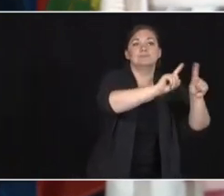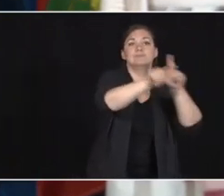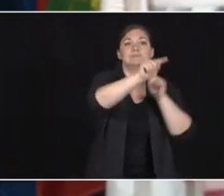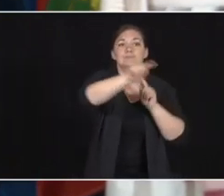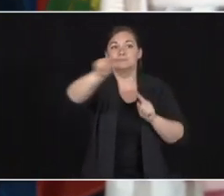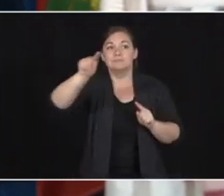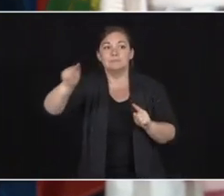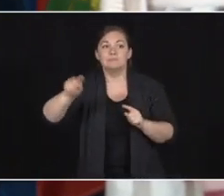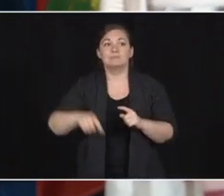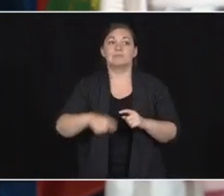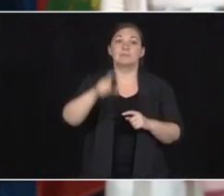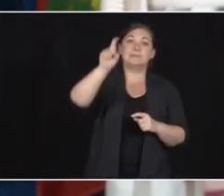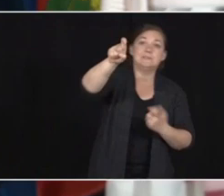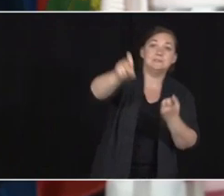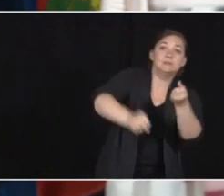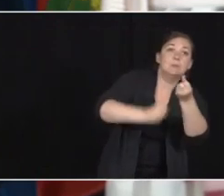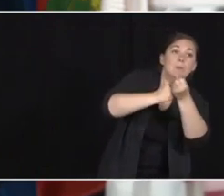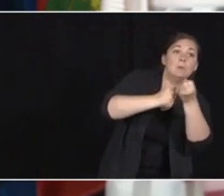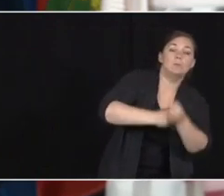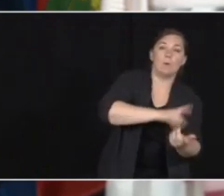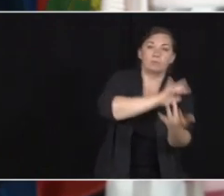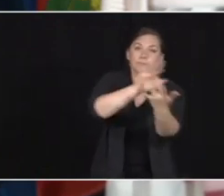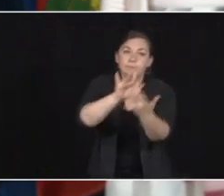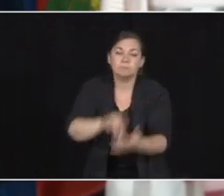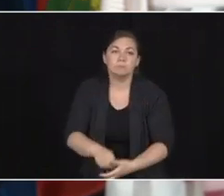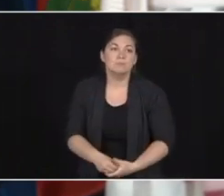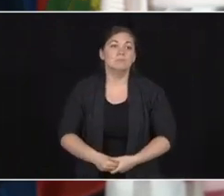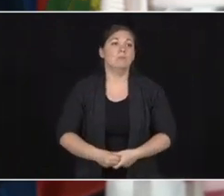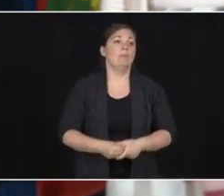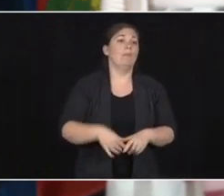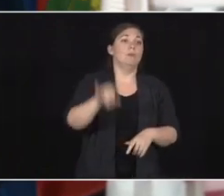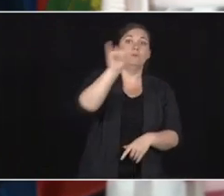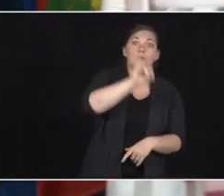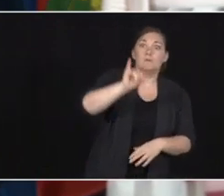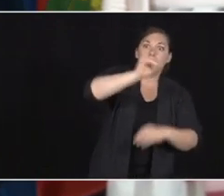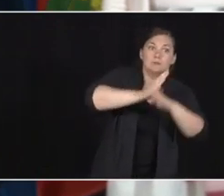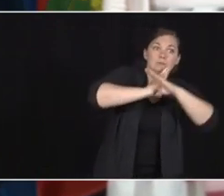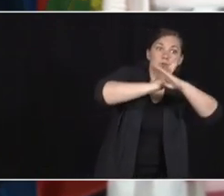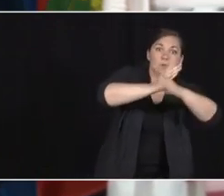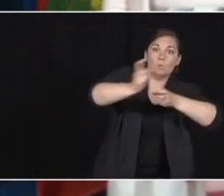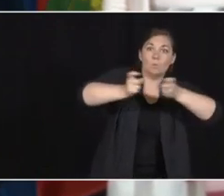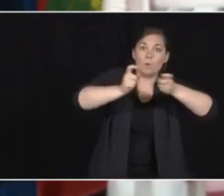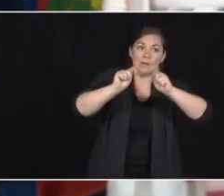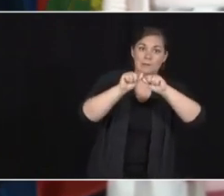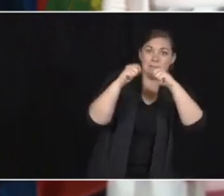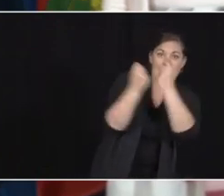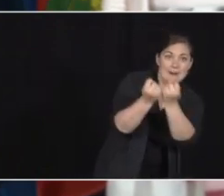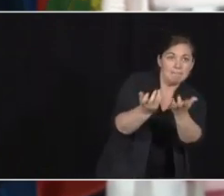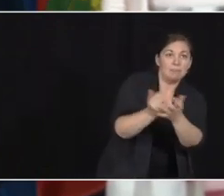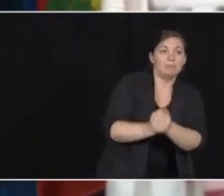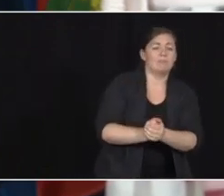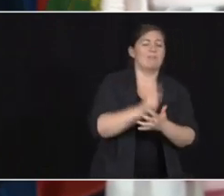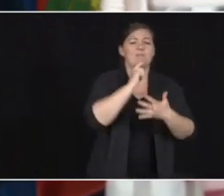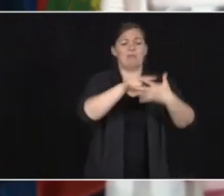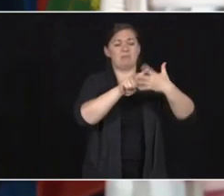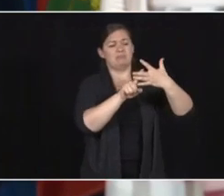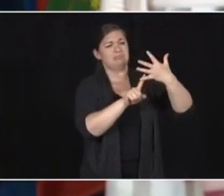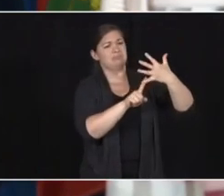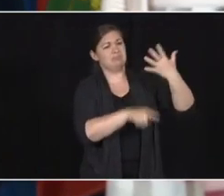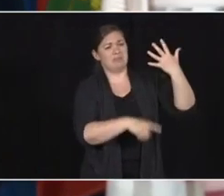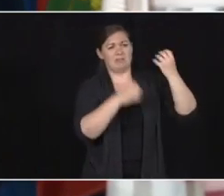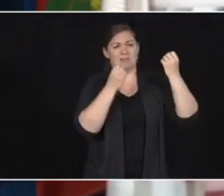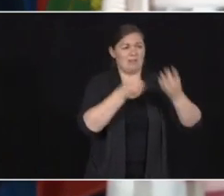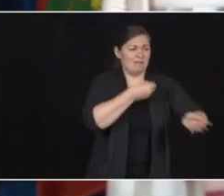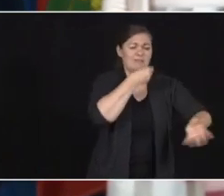need support. And as mentioned, infection prevention and control teams, numerous mechanisms to understand all the different